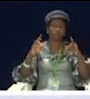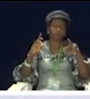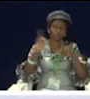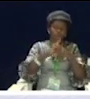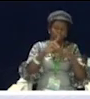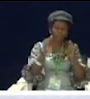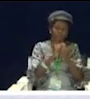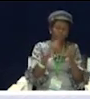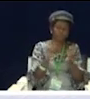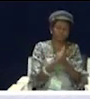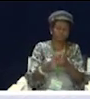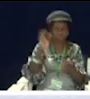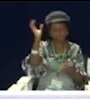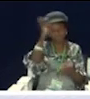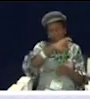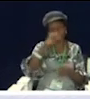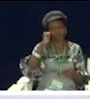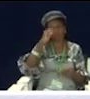woman.